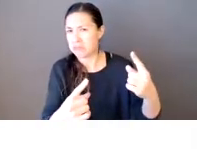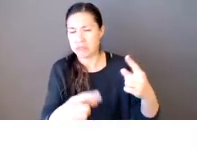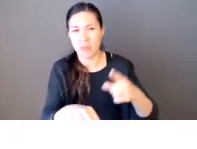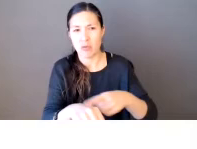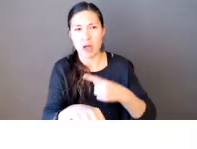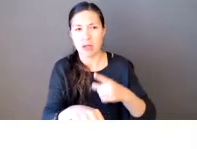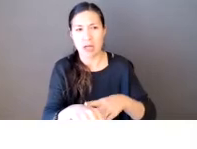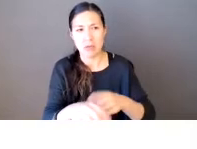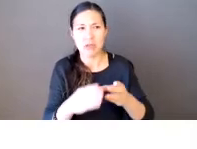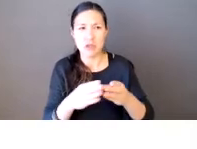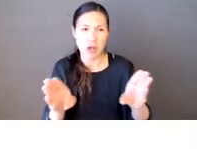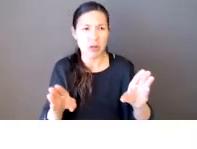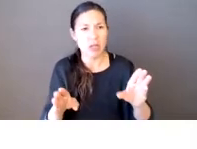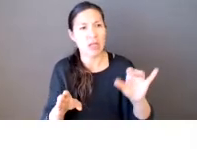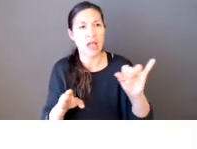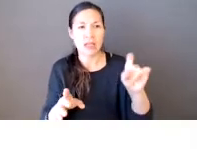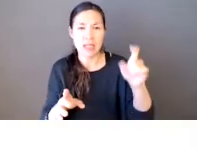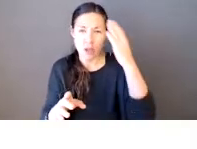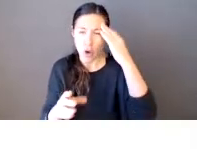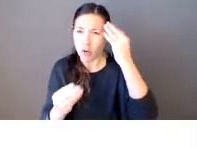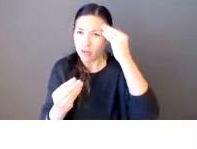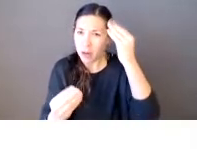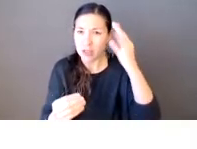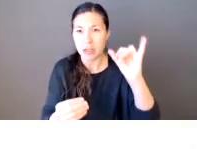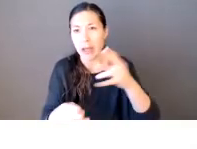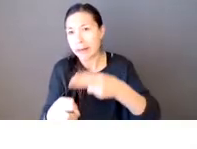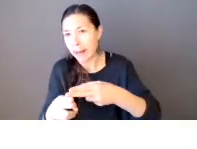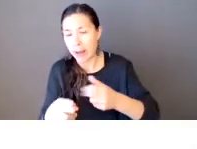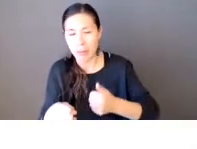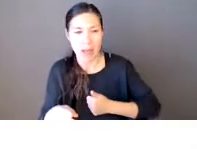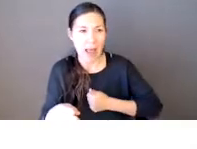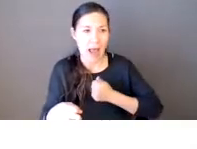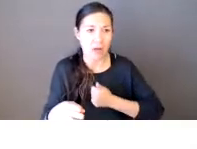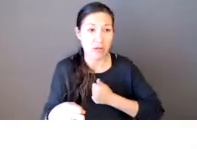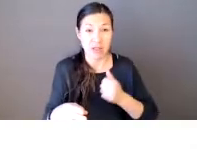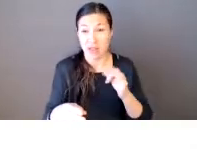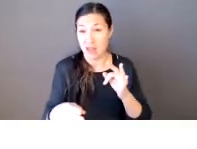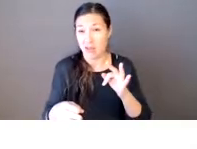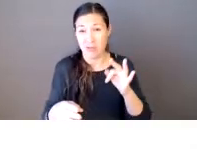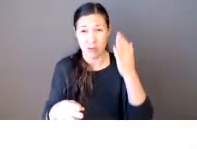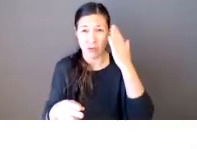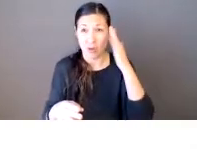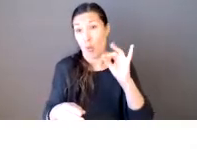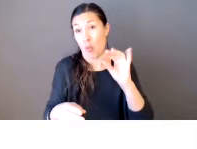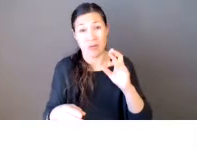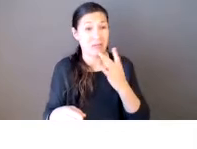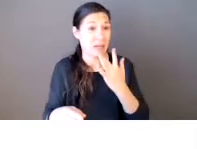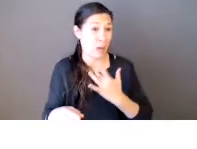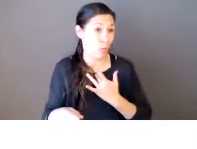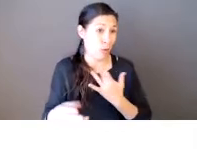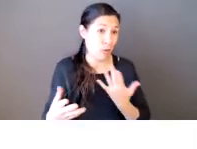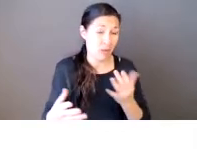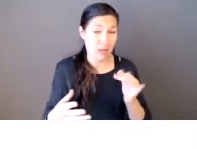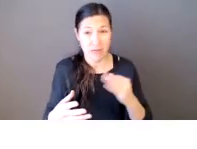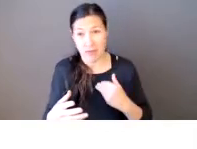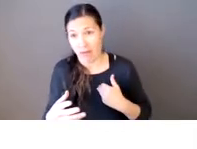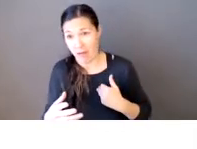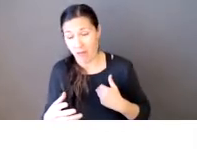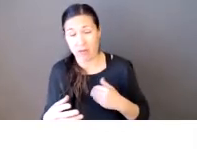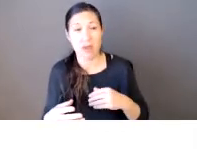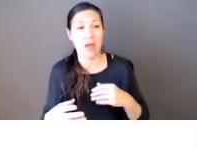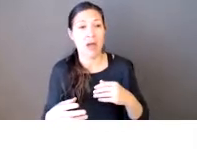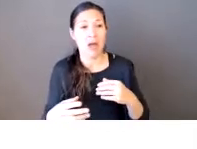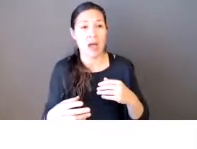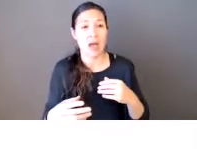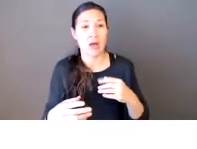names, addresses, and ages help. If you don't have a date of birth, that's fine. I'm looking for examples more